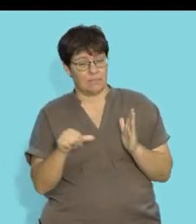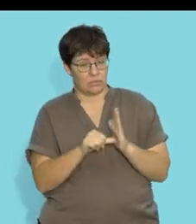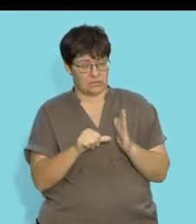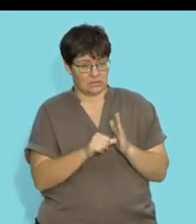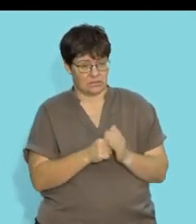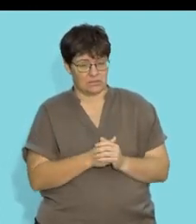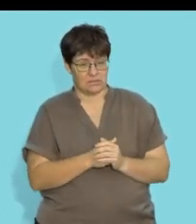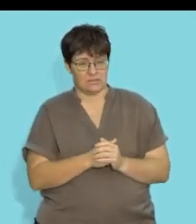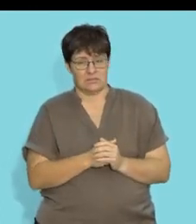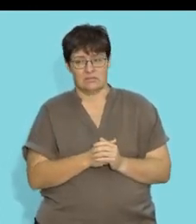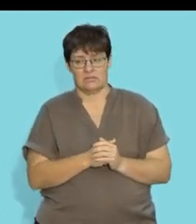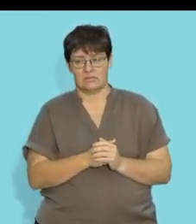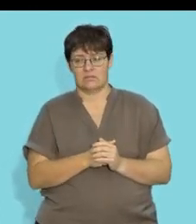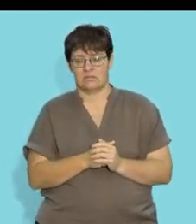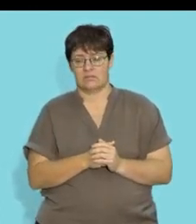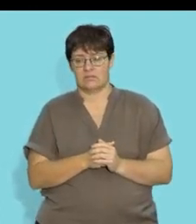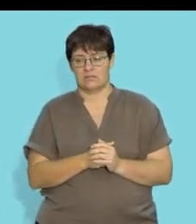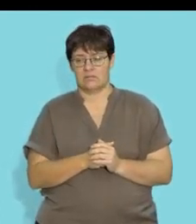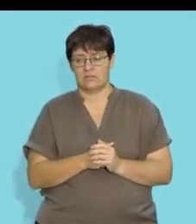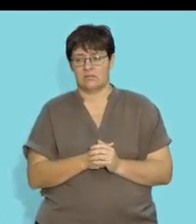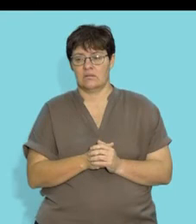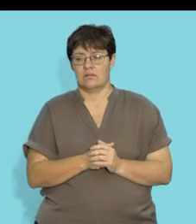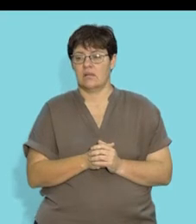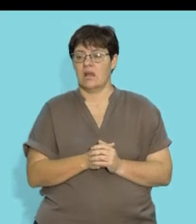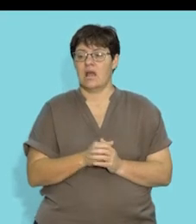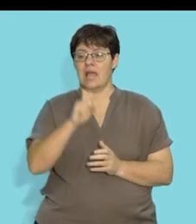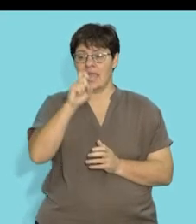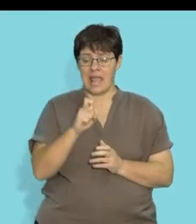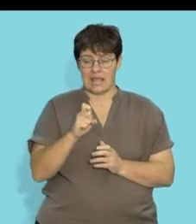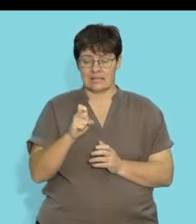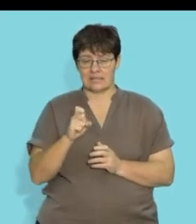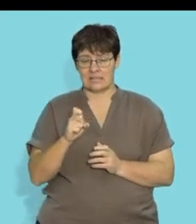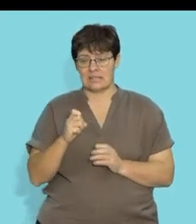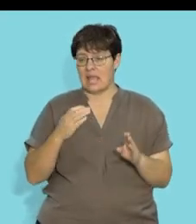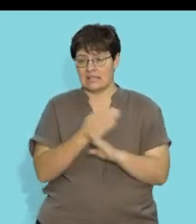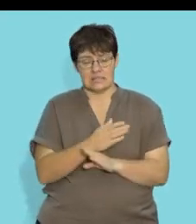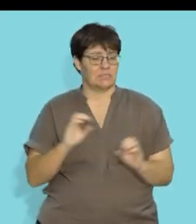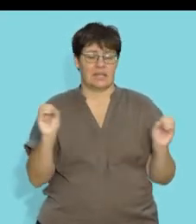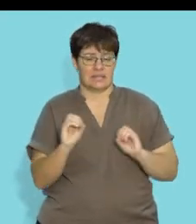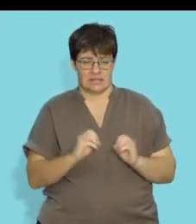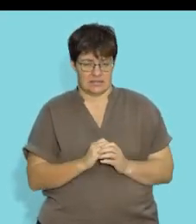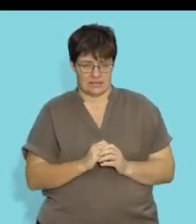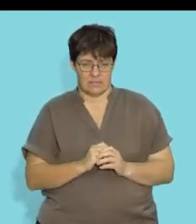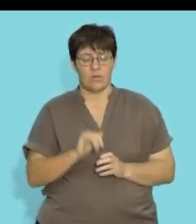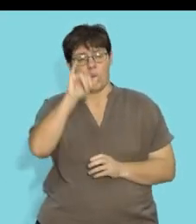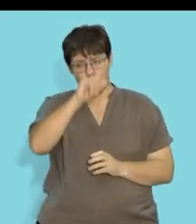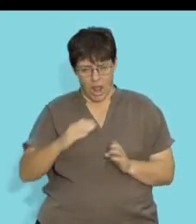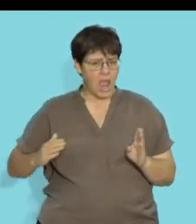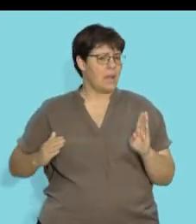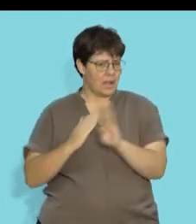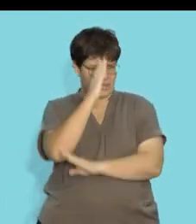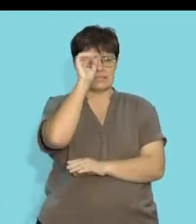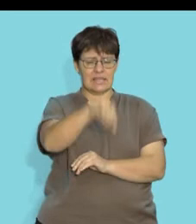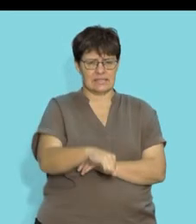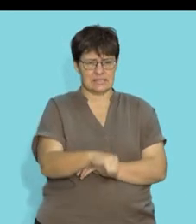other important thing is that there is no x-intercept. Is there y-intercept? Yes,